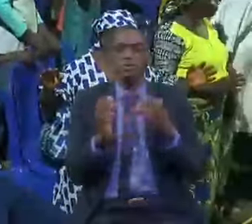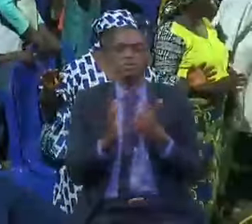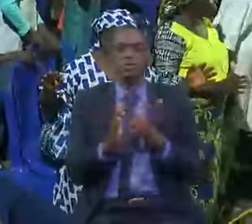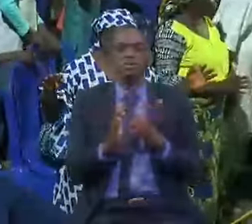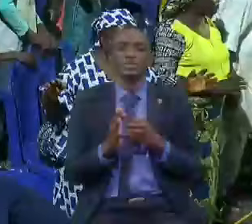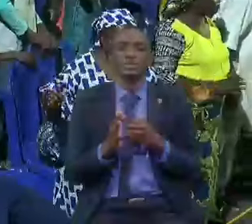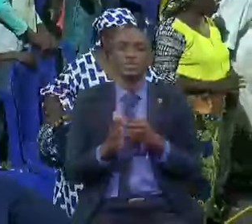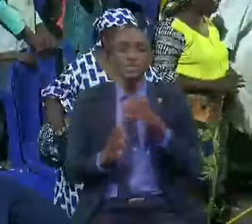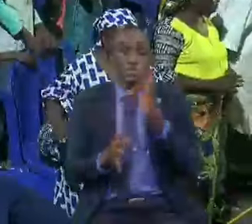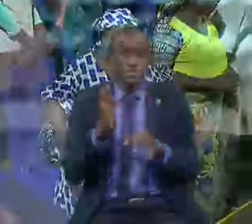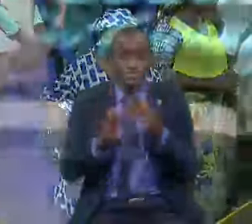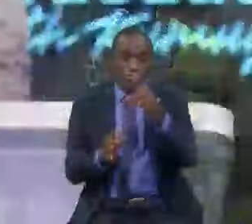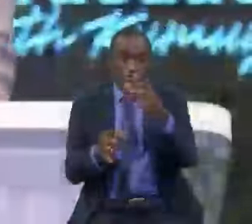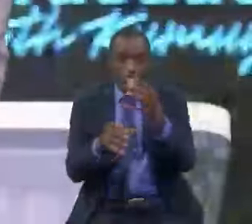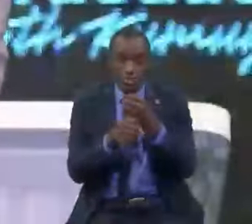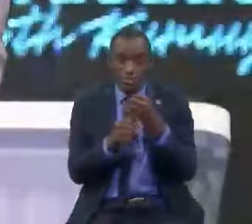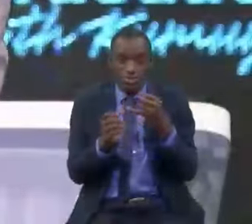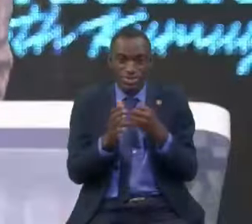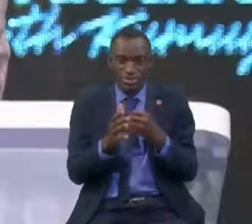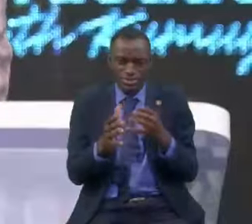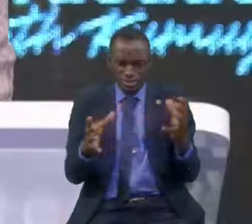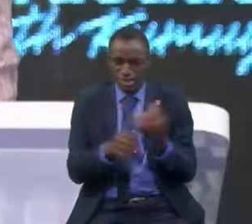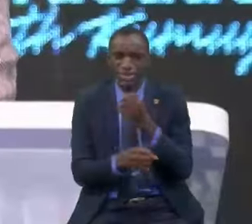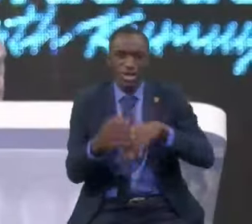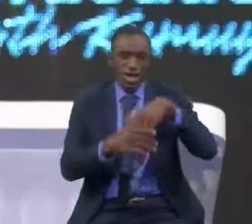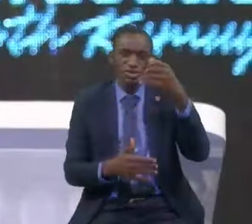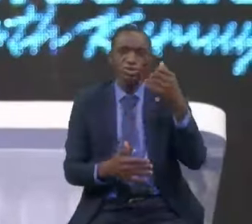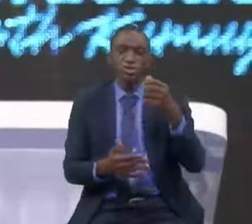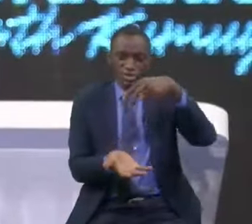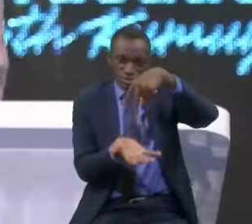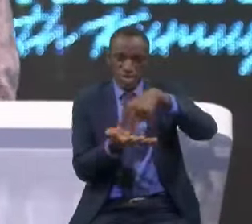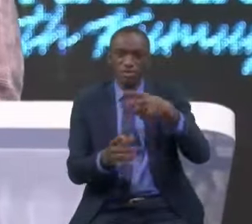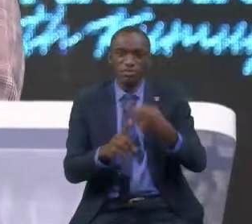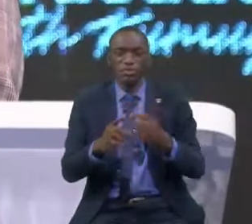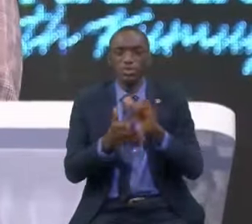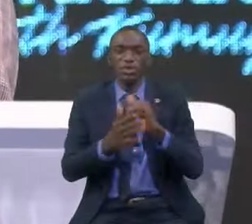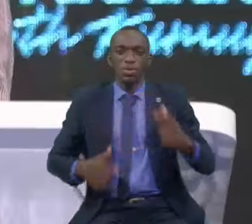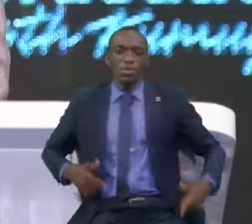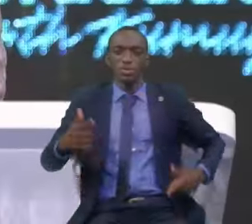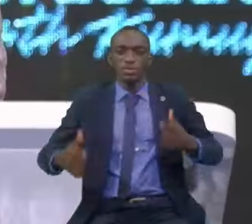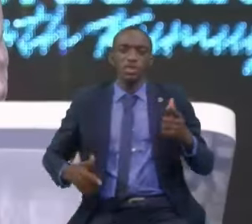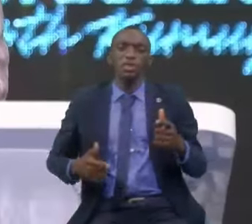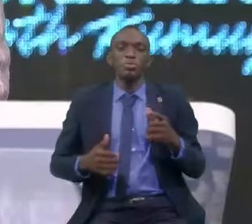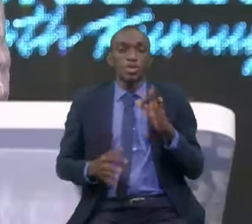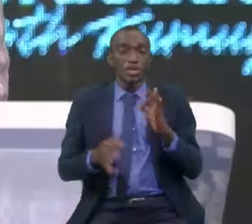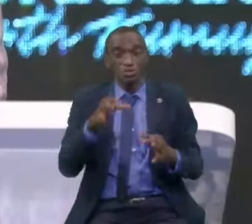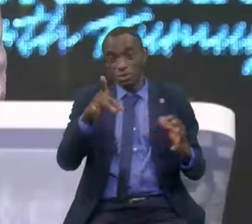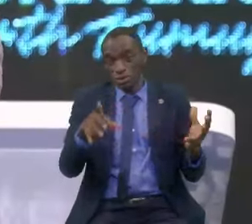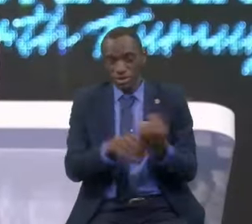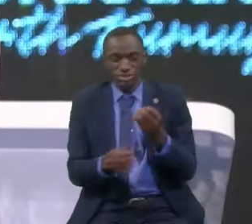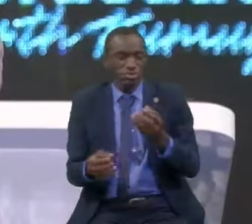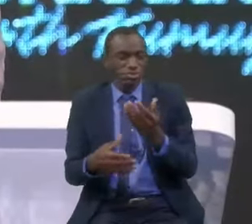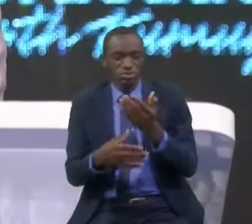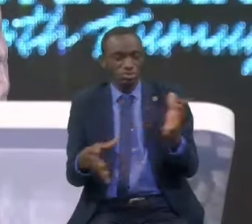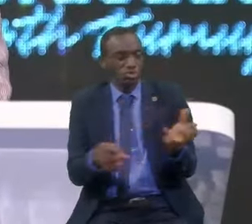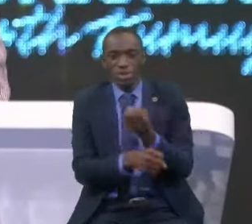it get out of that whe chair if you got to eat through way those cheeks if you got it open